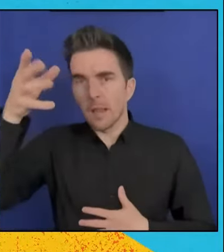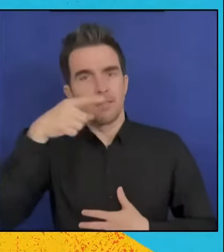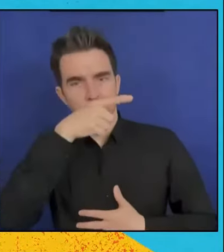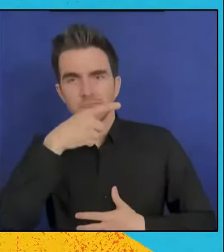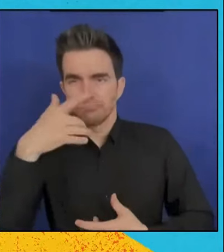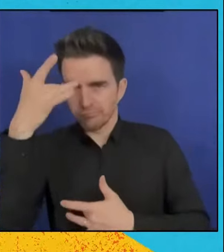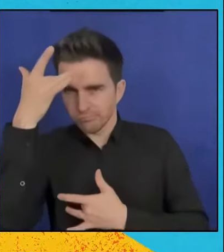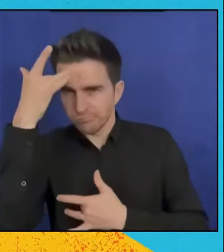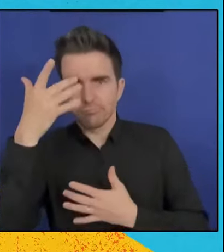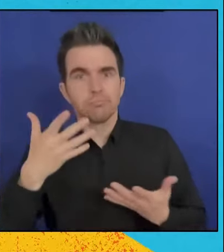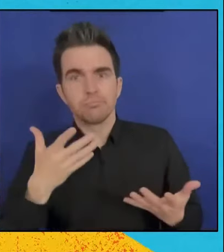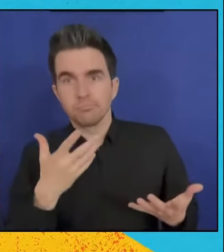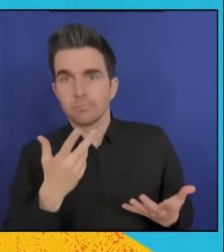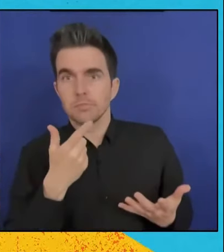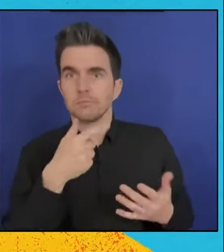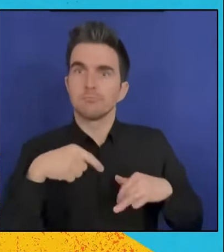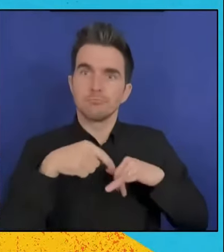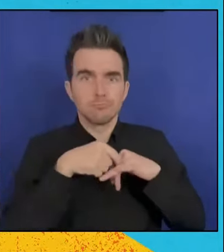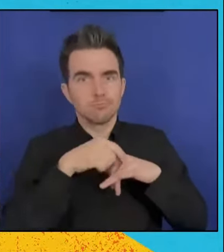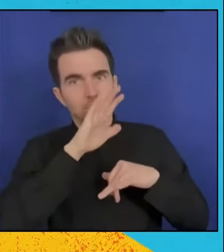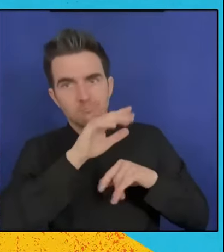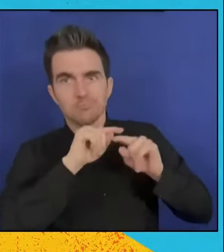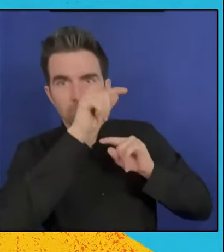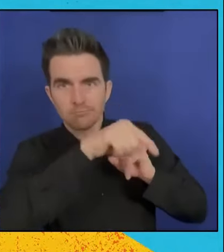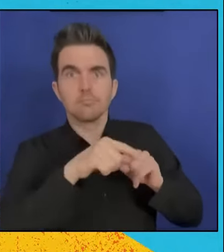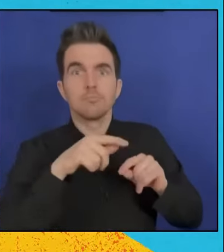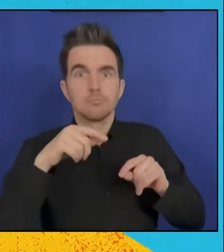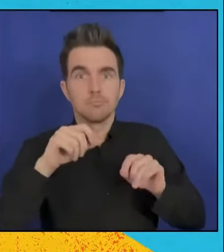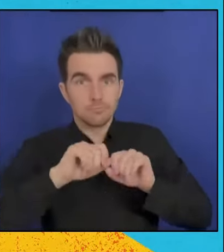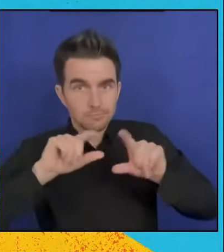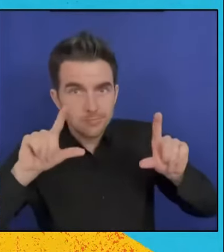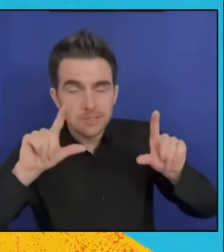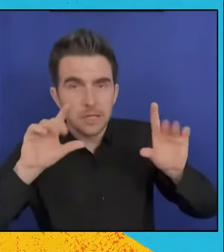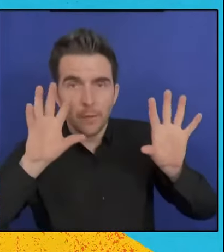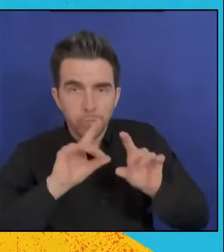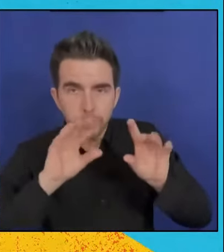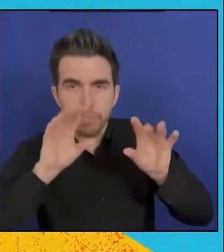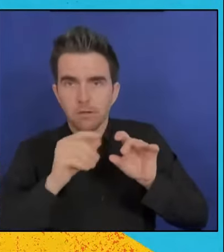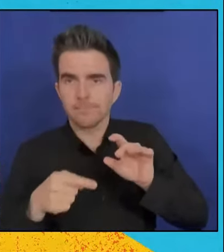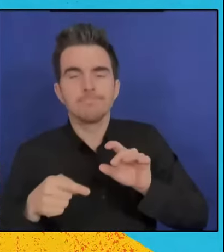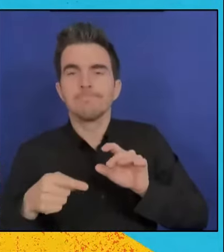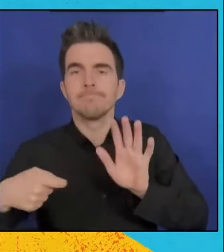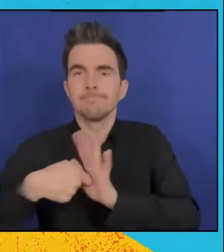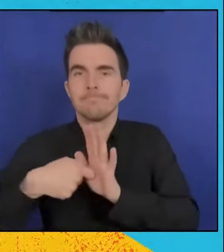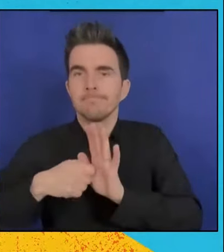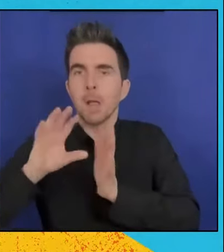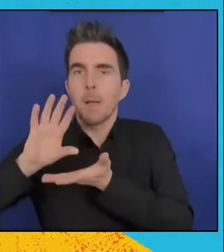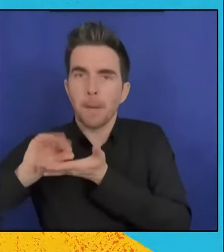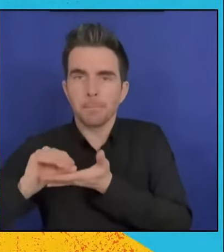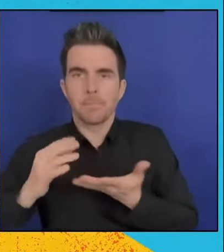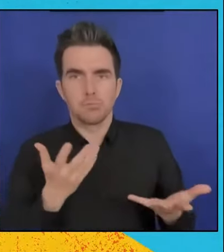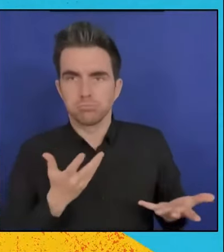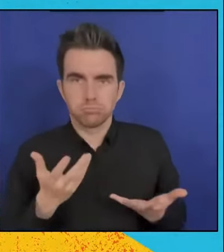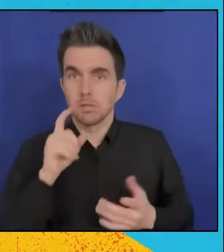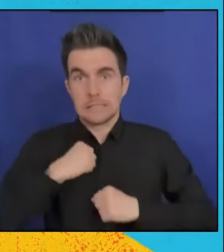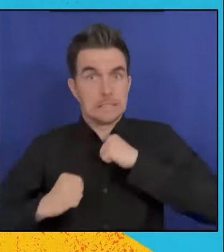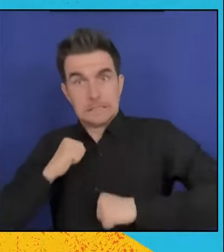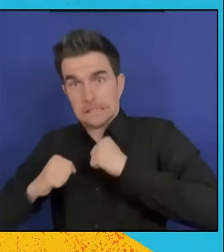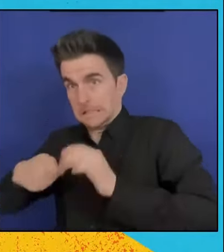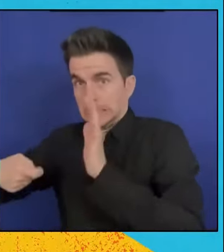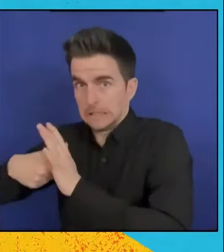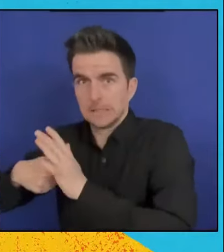she passed away. So having that pain and thinking about how many people are facing the same problem out there,